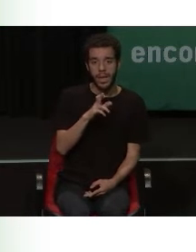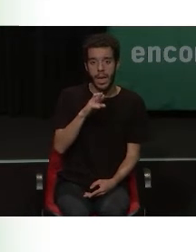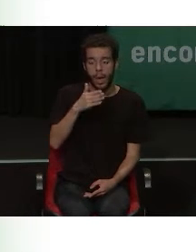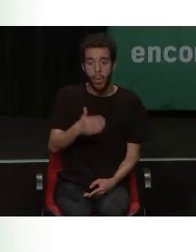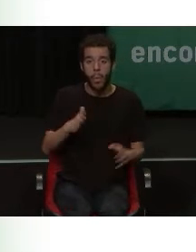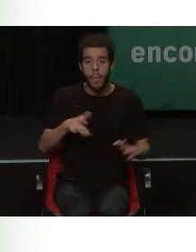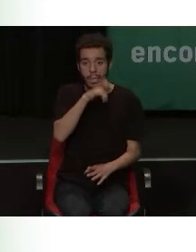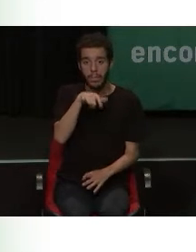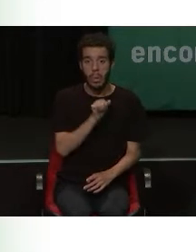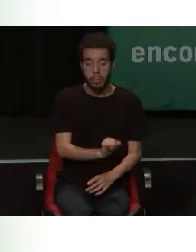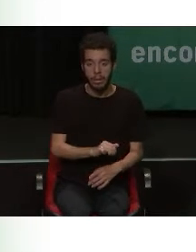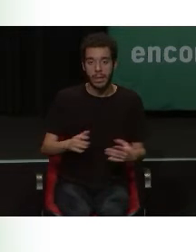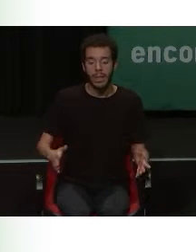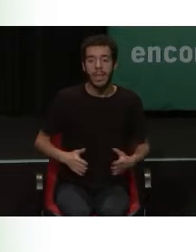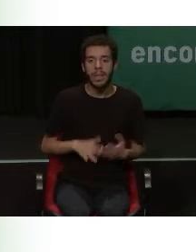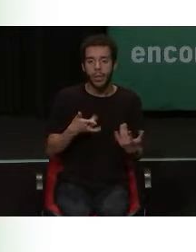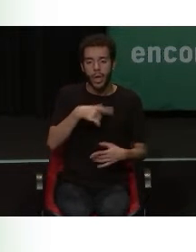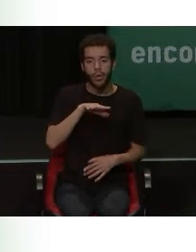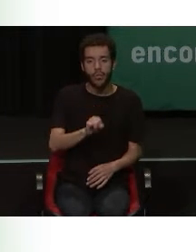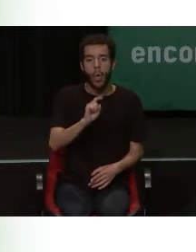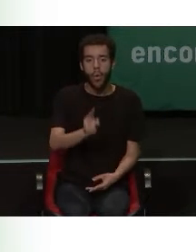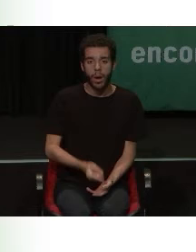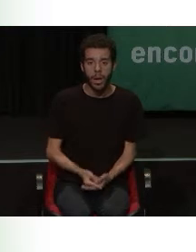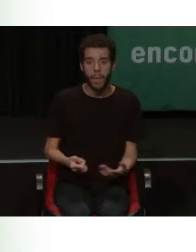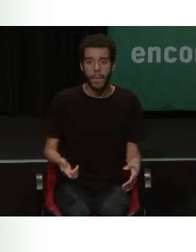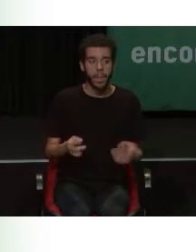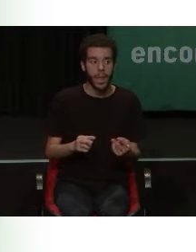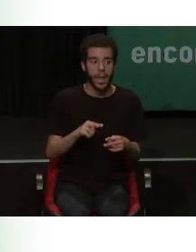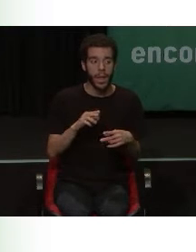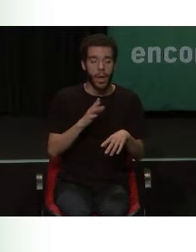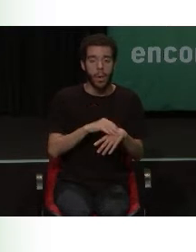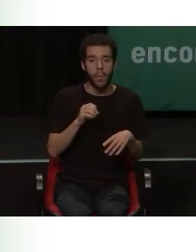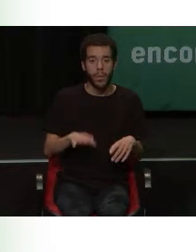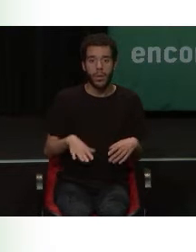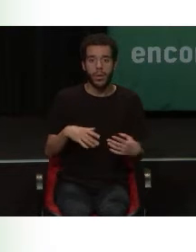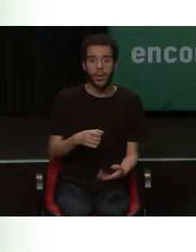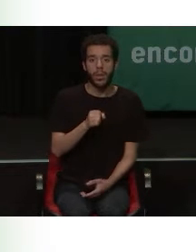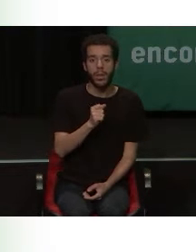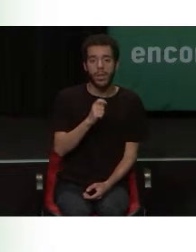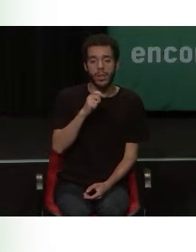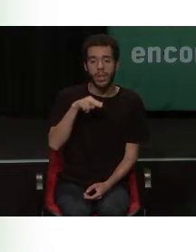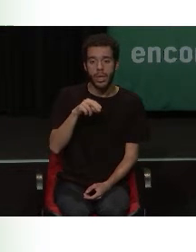with human origin. What did we detect?